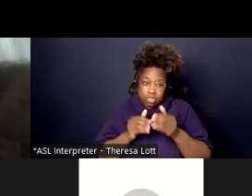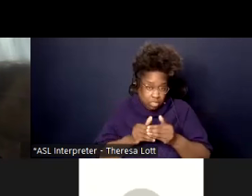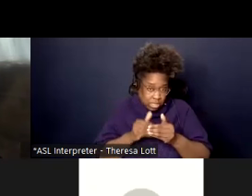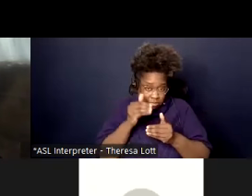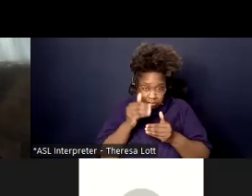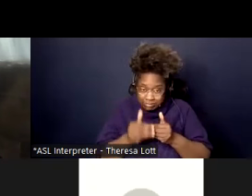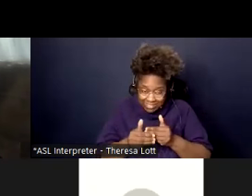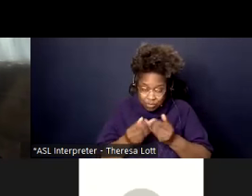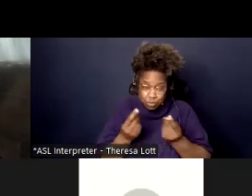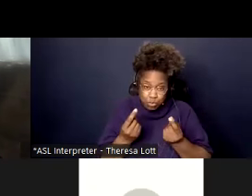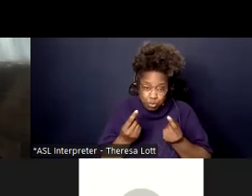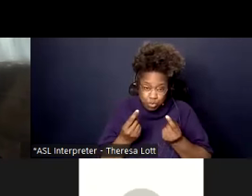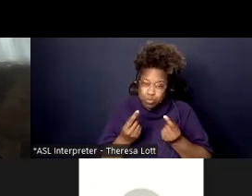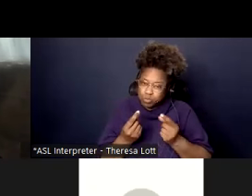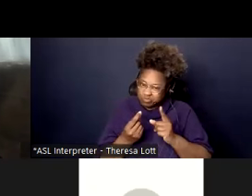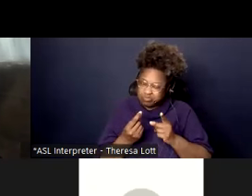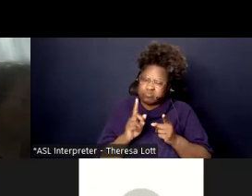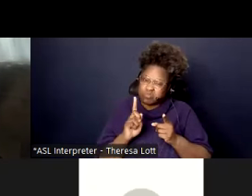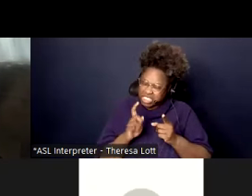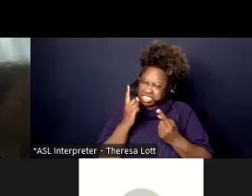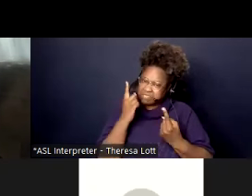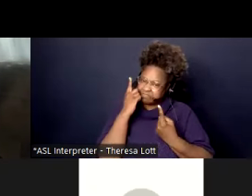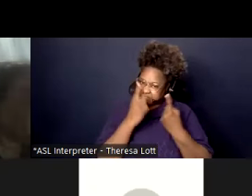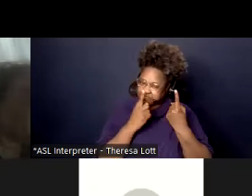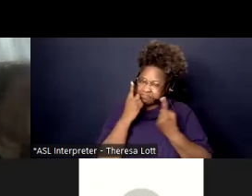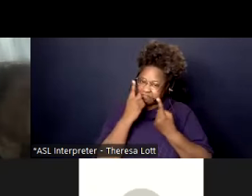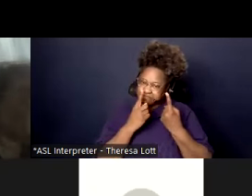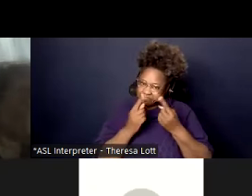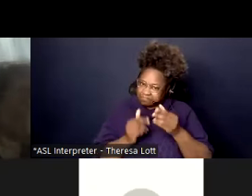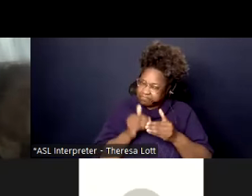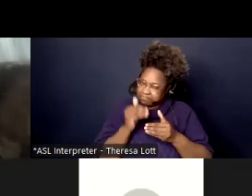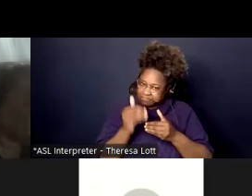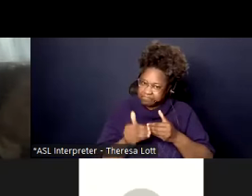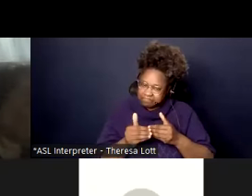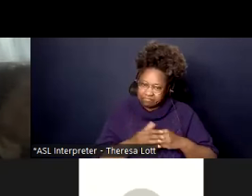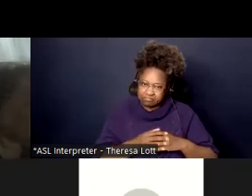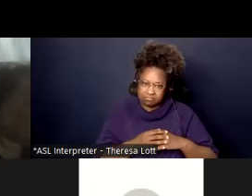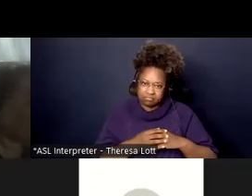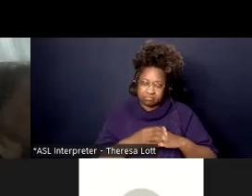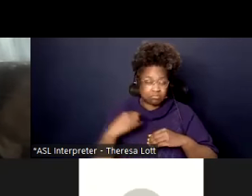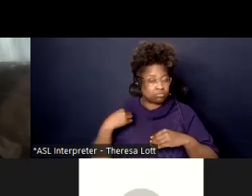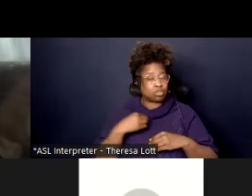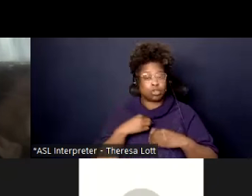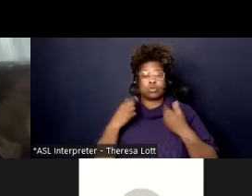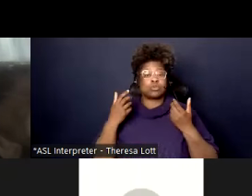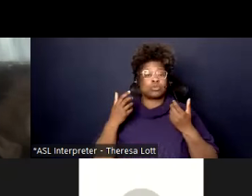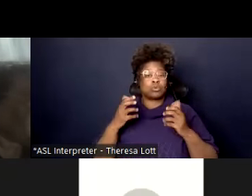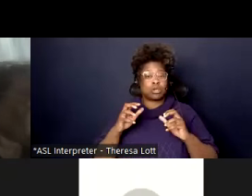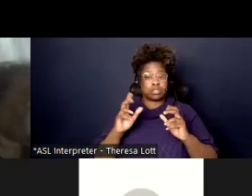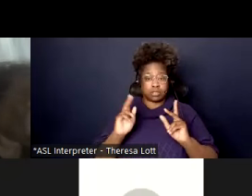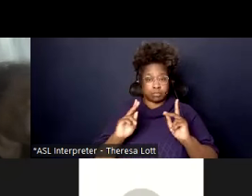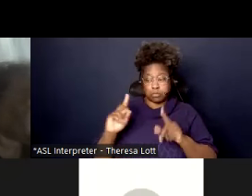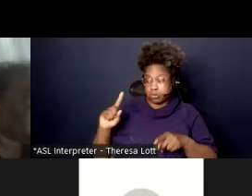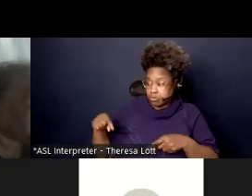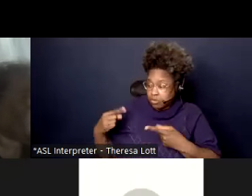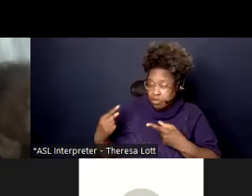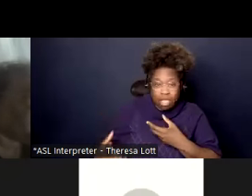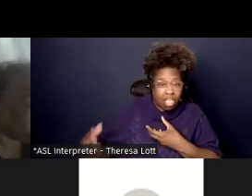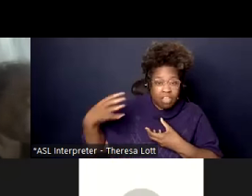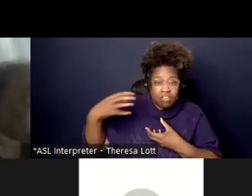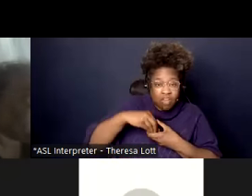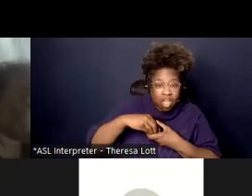should really think about that, because the one thing we don't want, the people who've been involved in this, we don't want it to